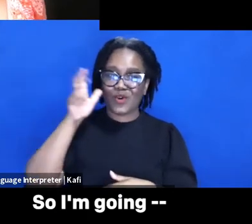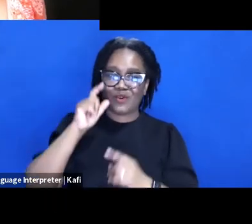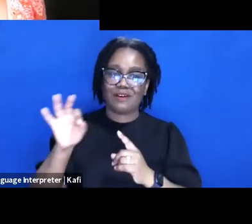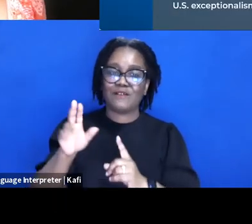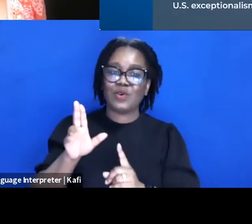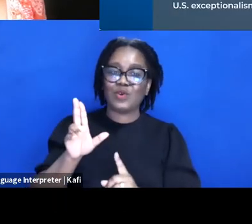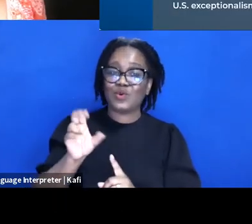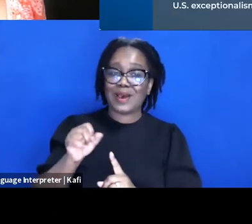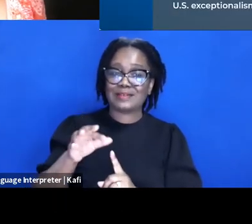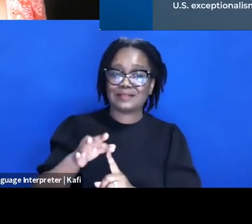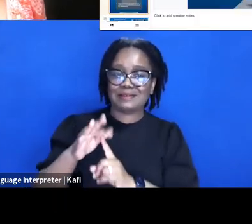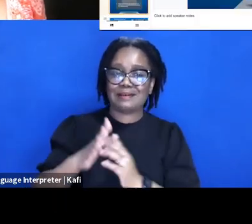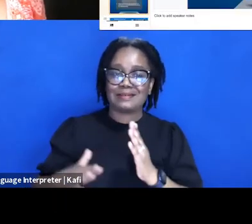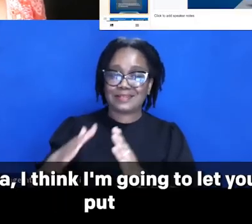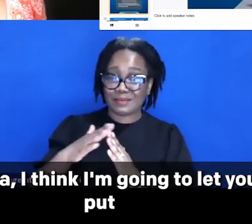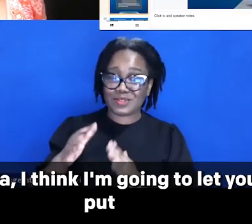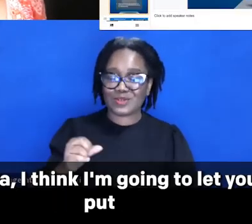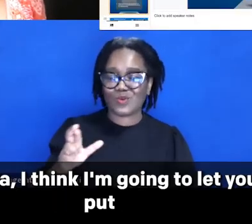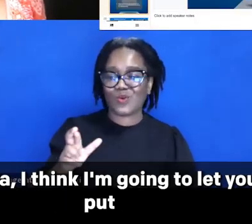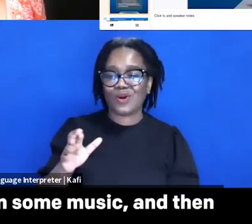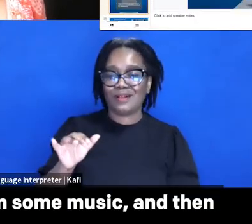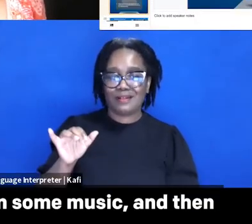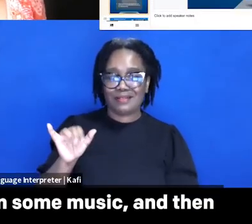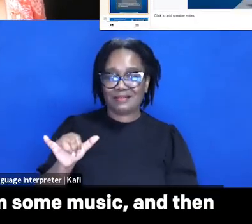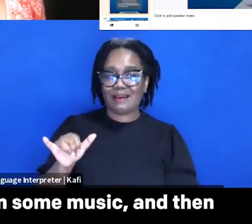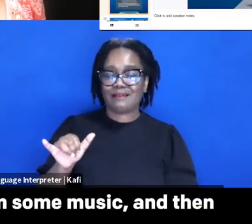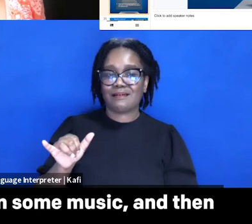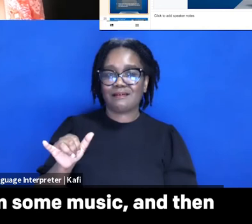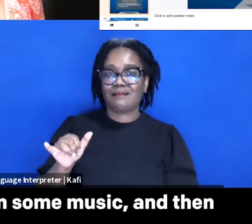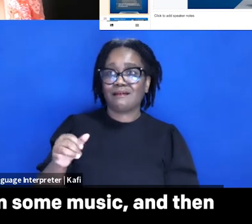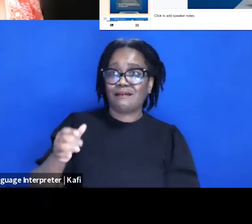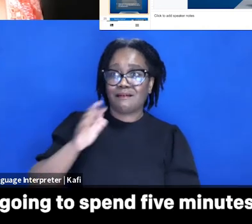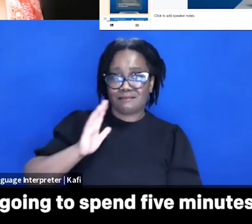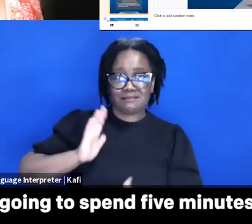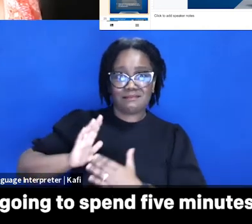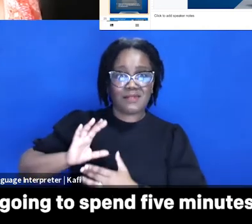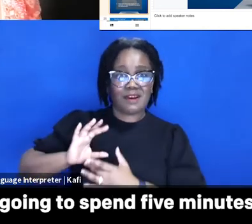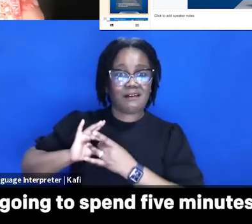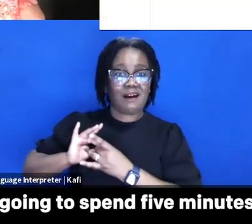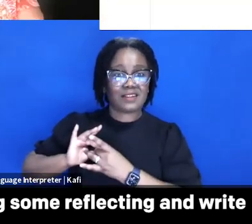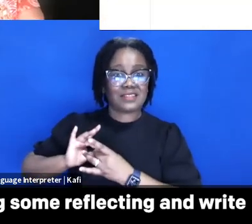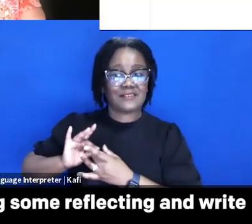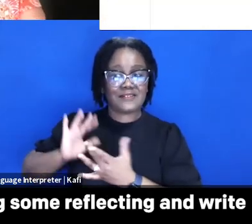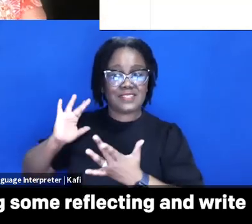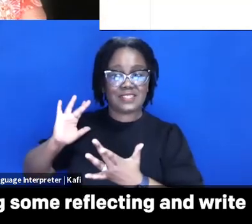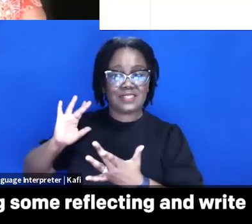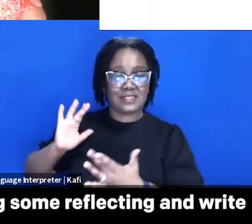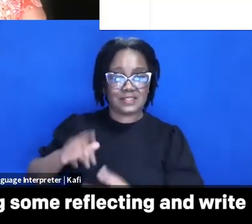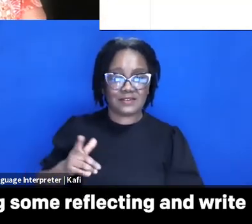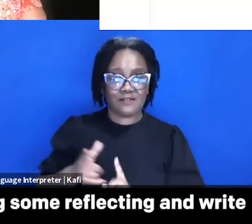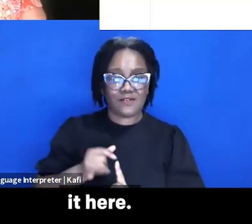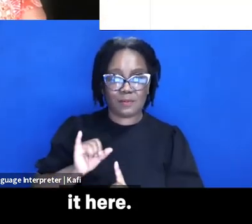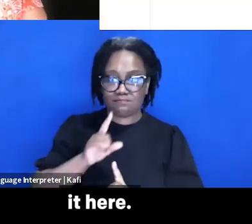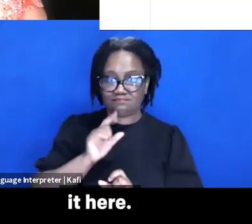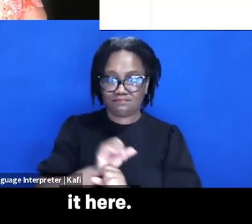I'm gonna, Shweta, I think I'm gonna let you put on some music and then we're gonna spend just 5 minutes doing some reflecting